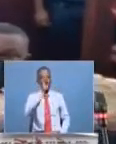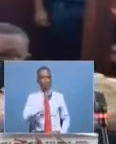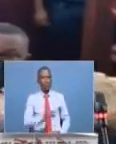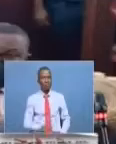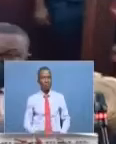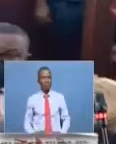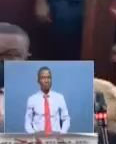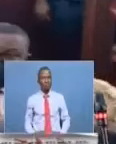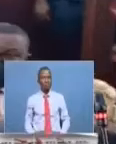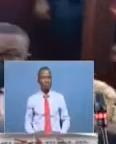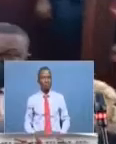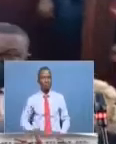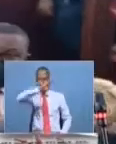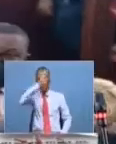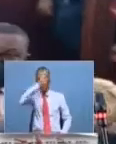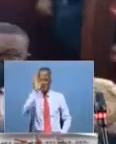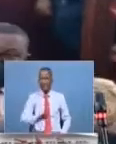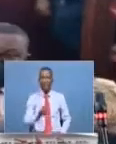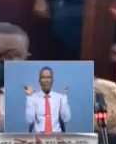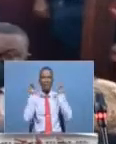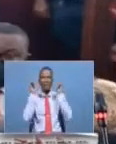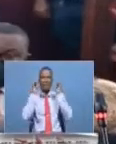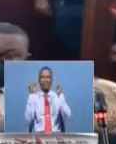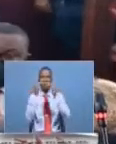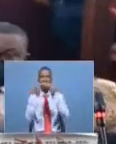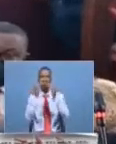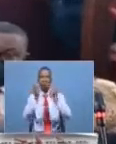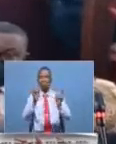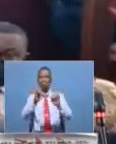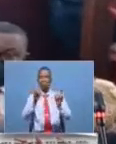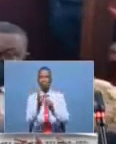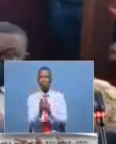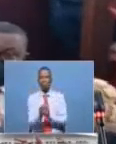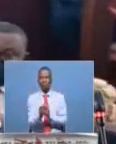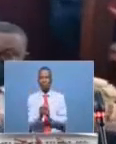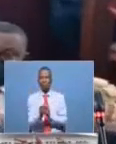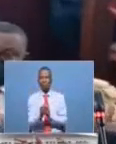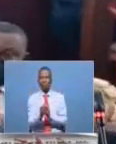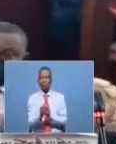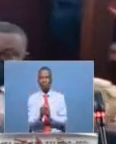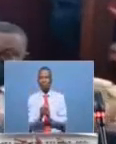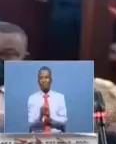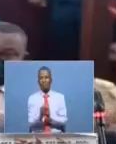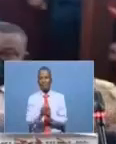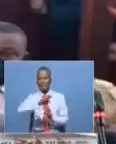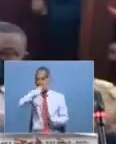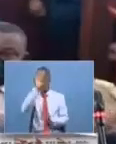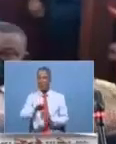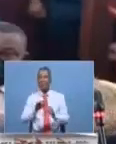in the ruling that your lordships gave. There was a denial of a fair hearing